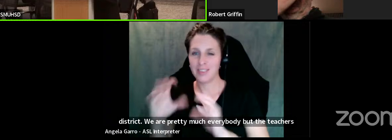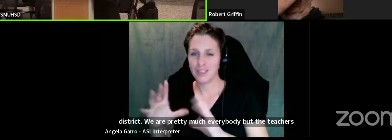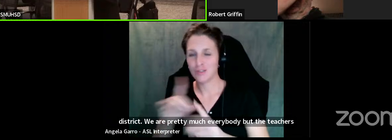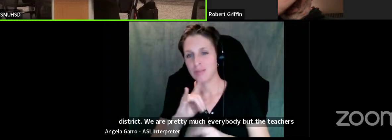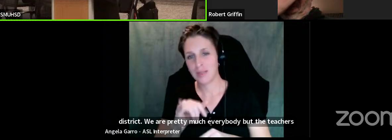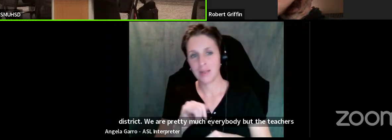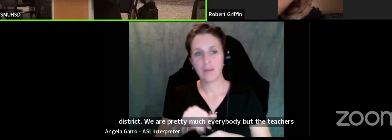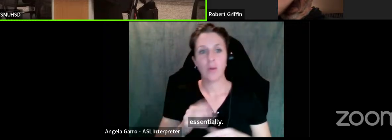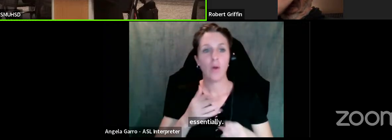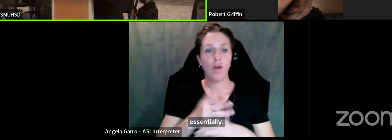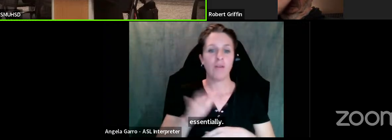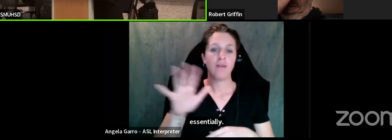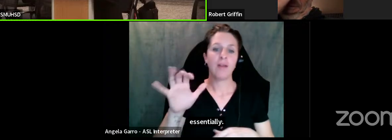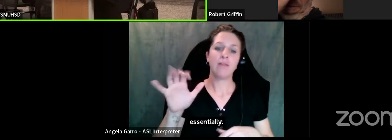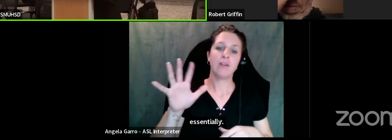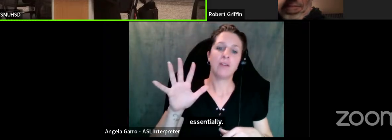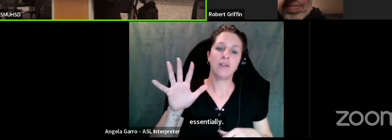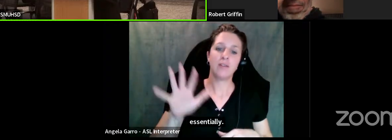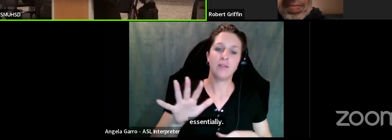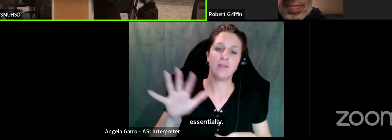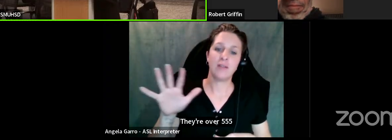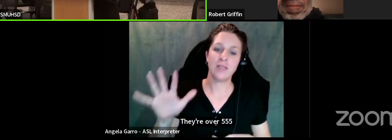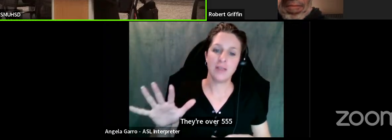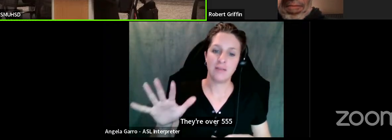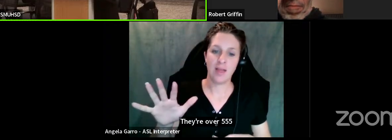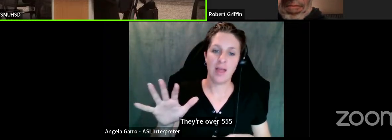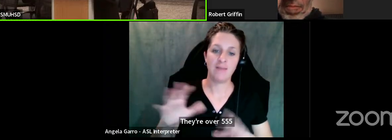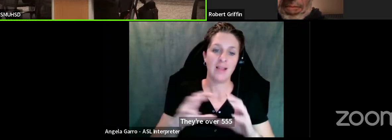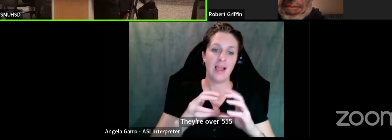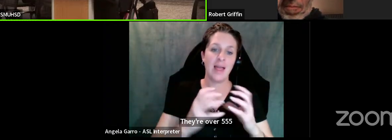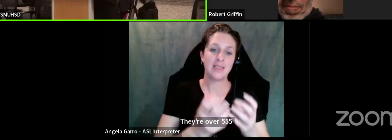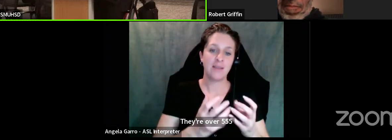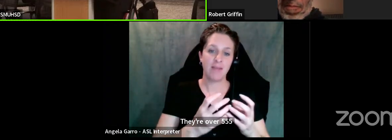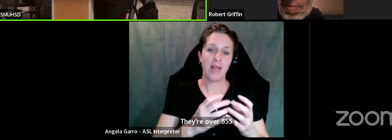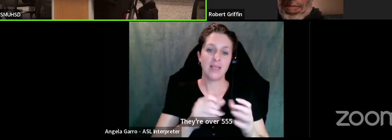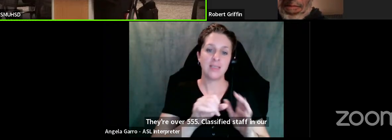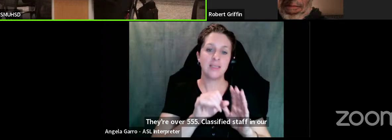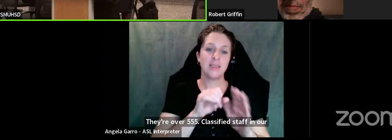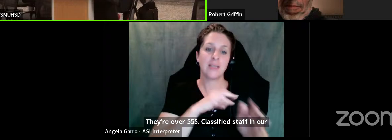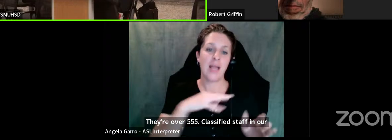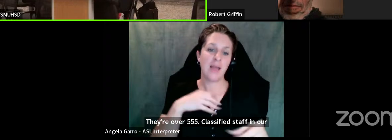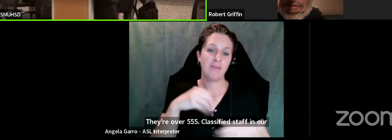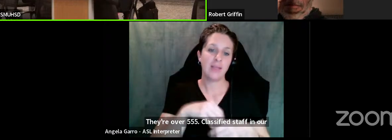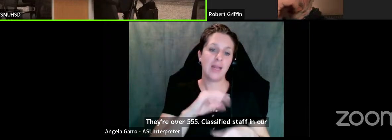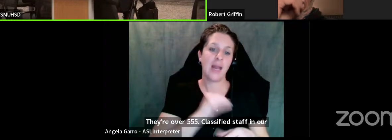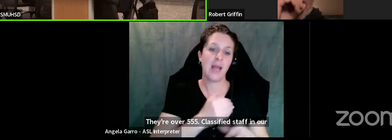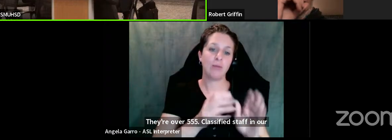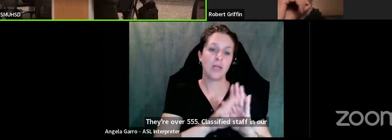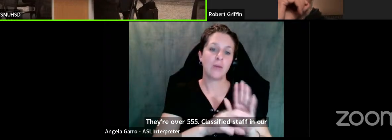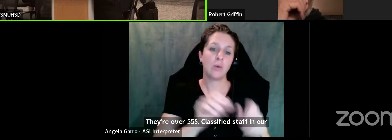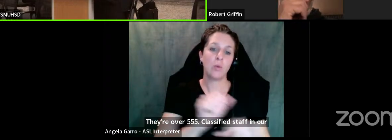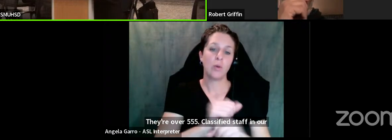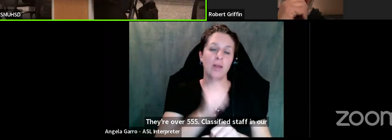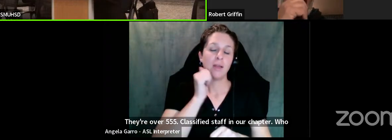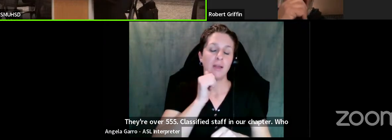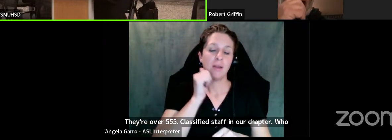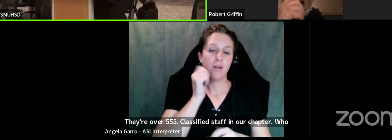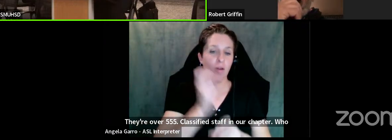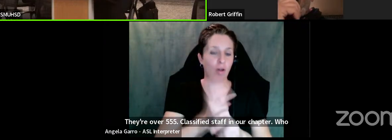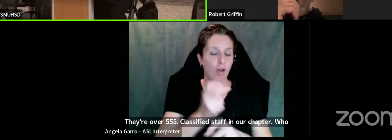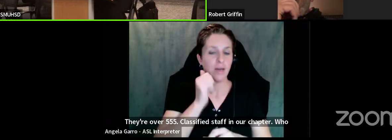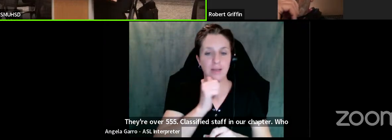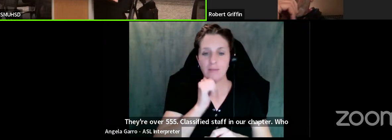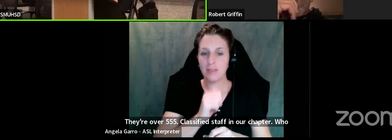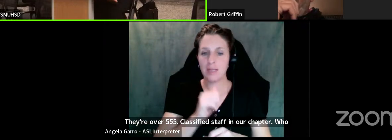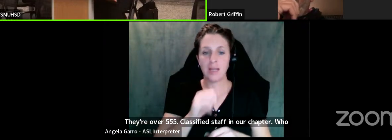over 555 classified staff in our chapter who work very hard every day to create and maintain